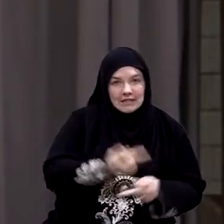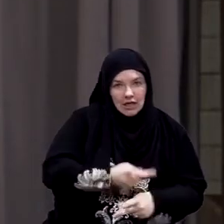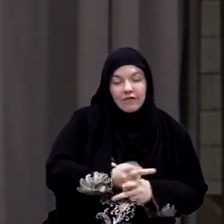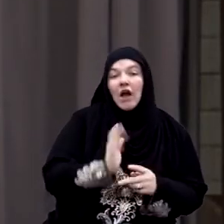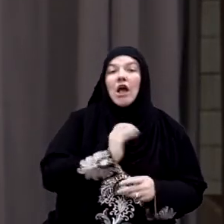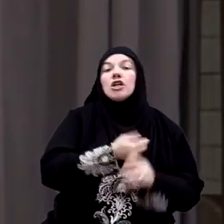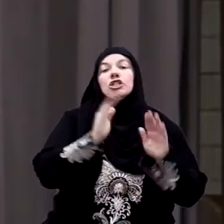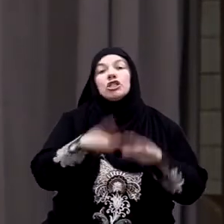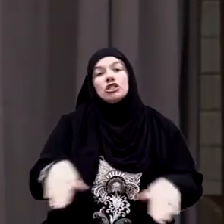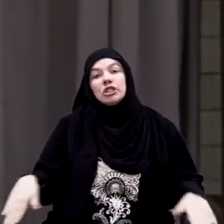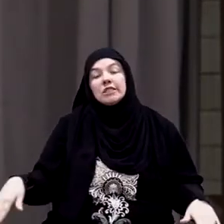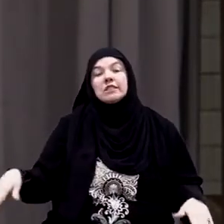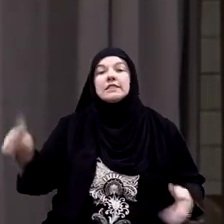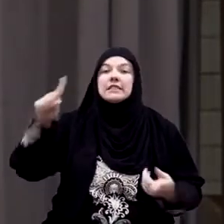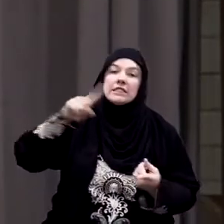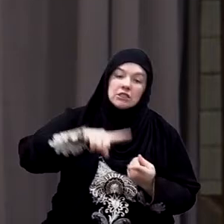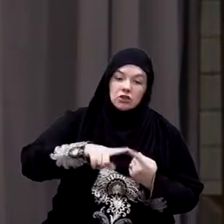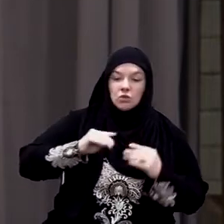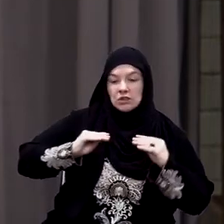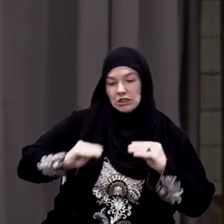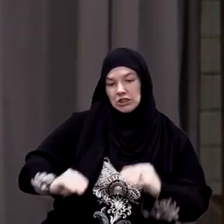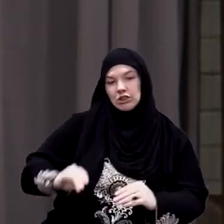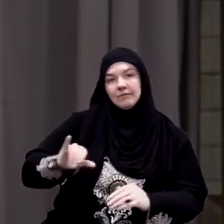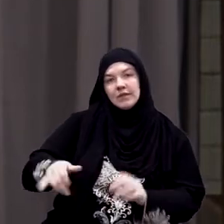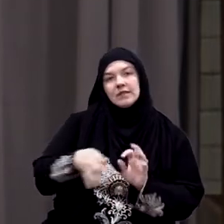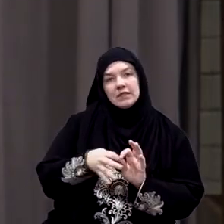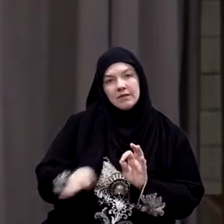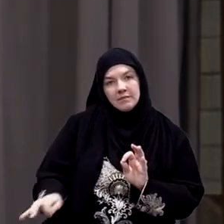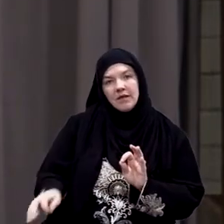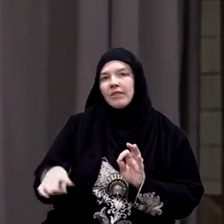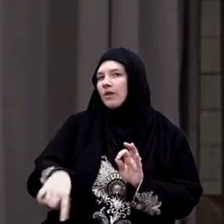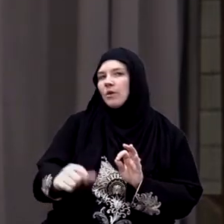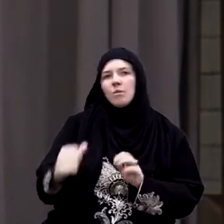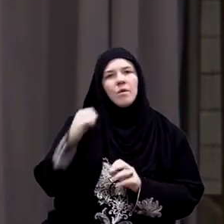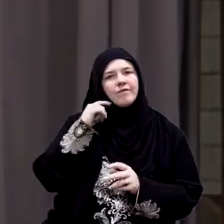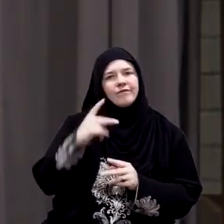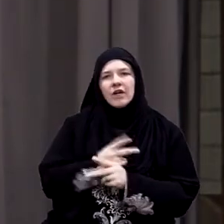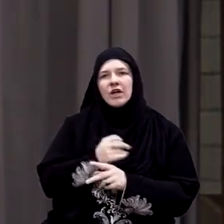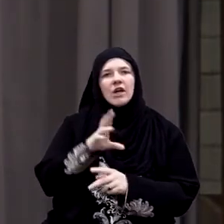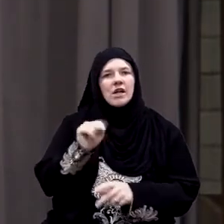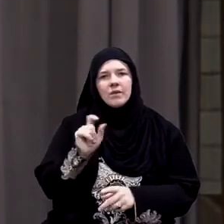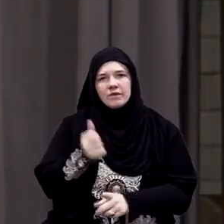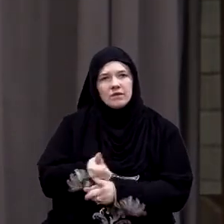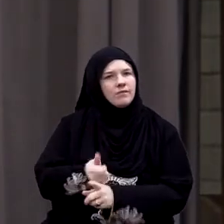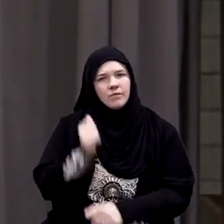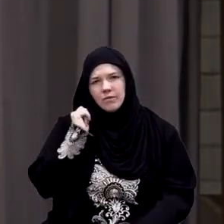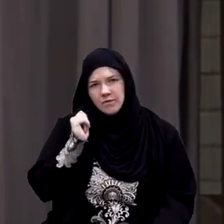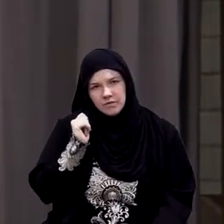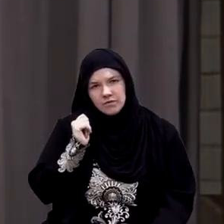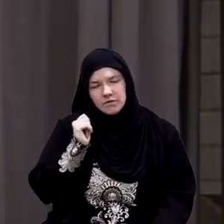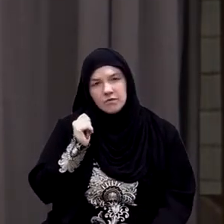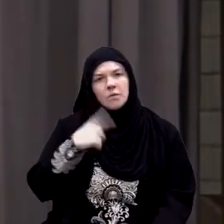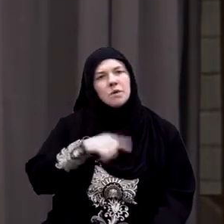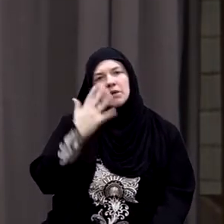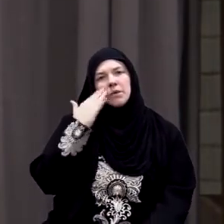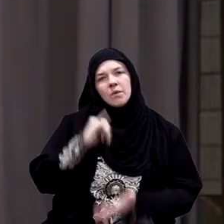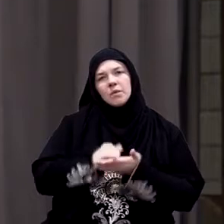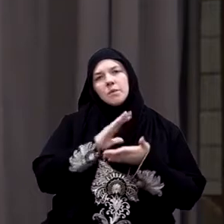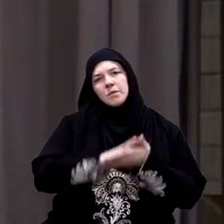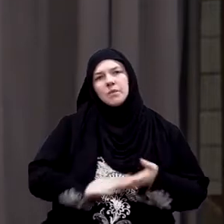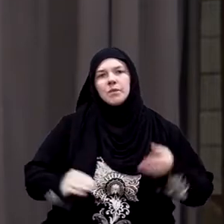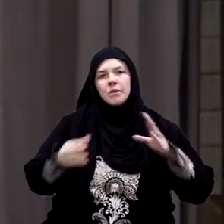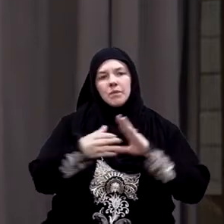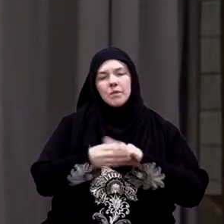children, unless you teach them that statement, they will not figure it on their own. We know the story